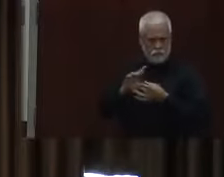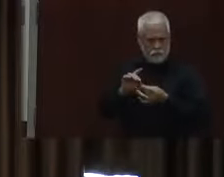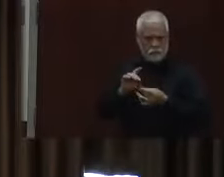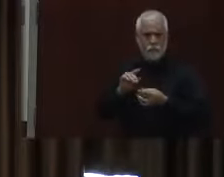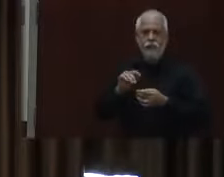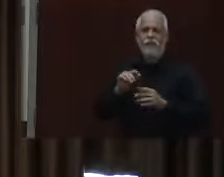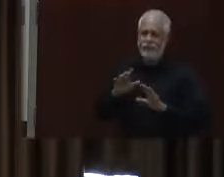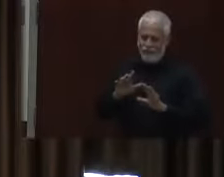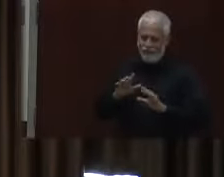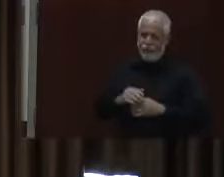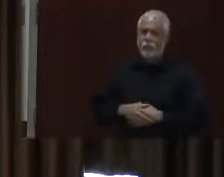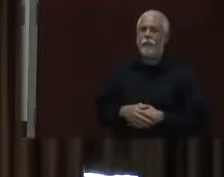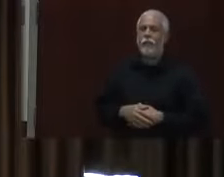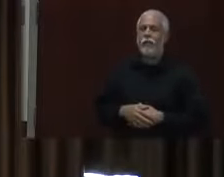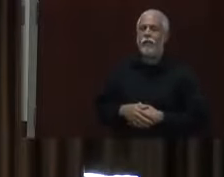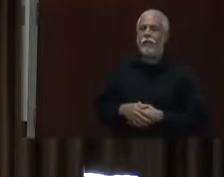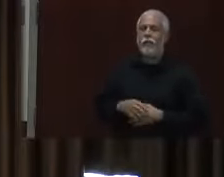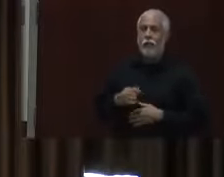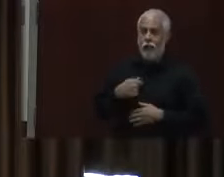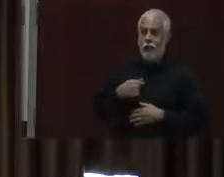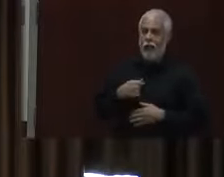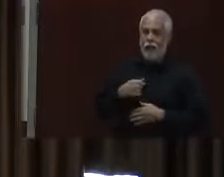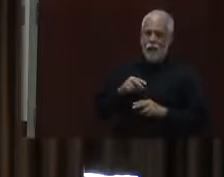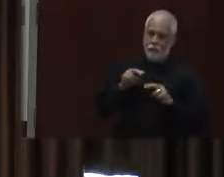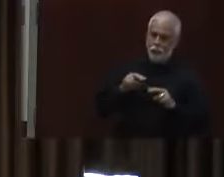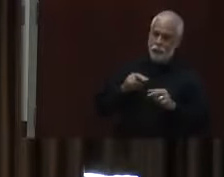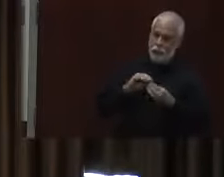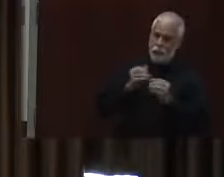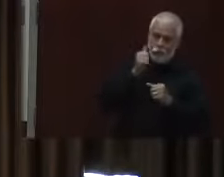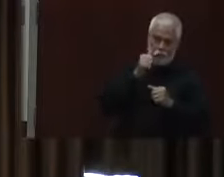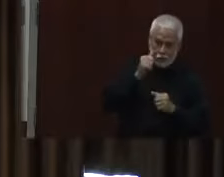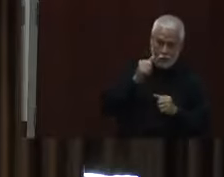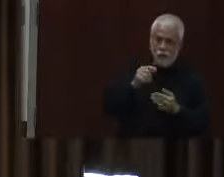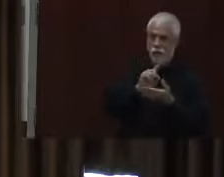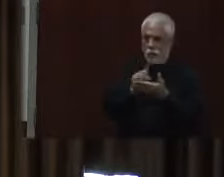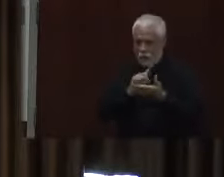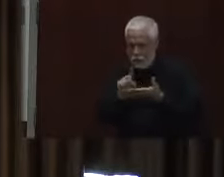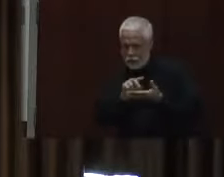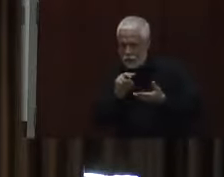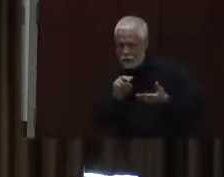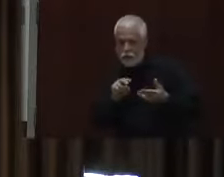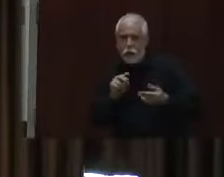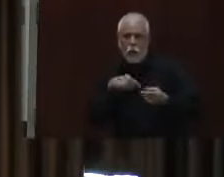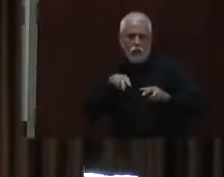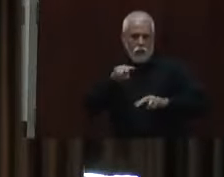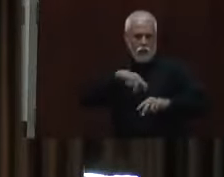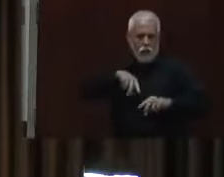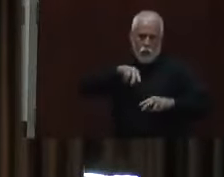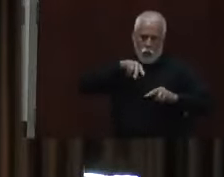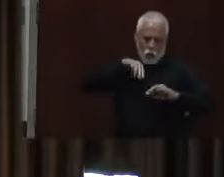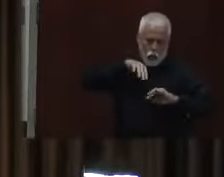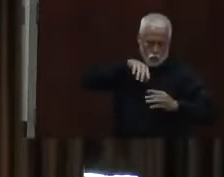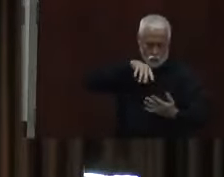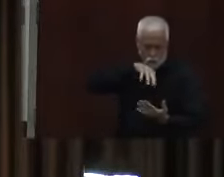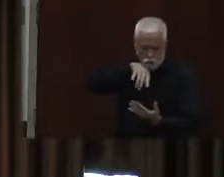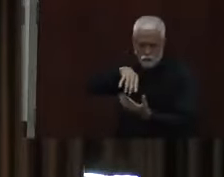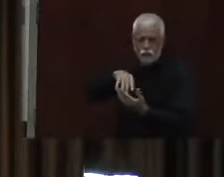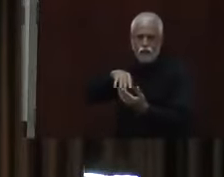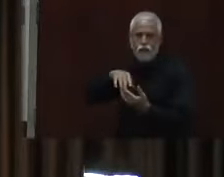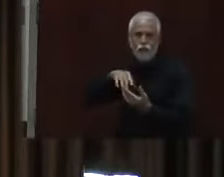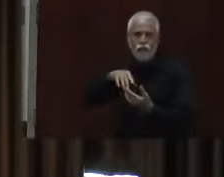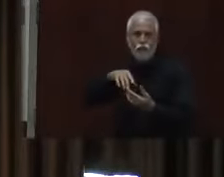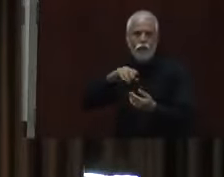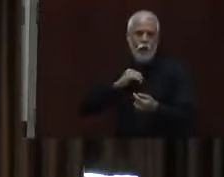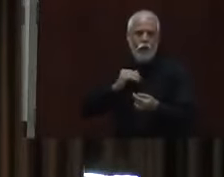not only am I looking at these every day, but every week we are looking at these through our